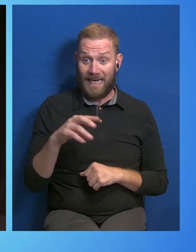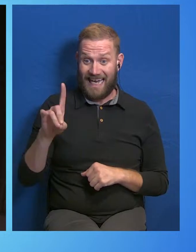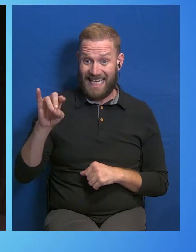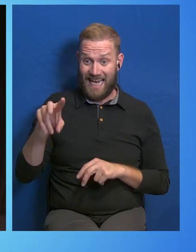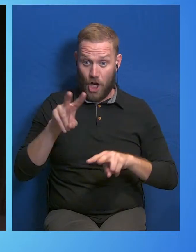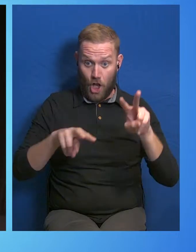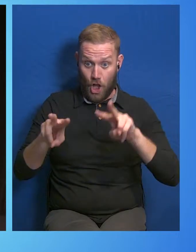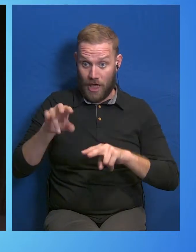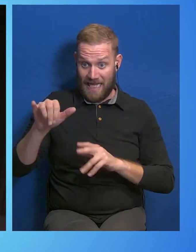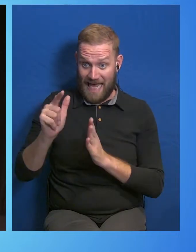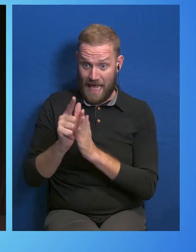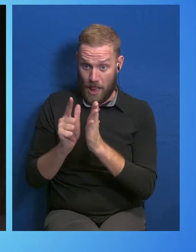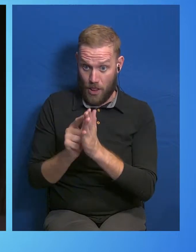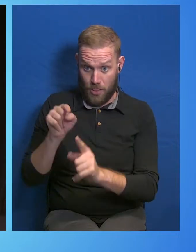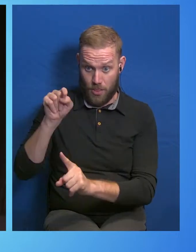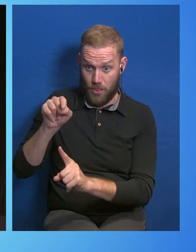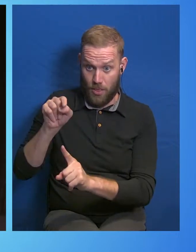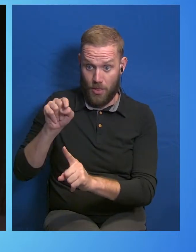that statute